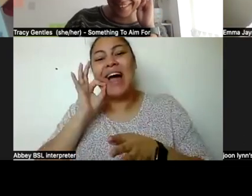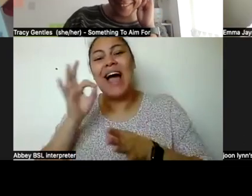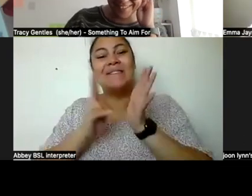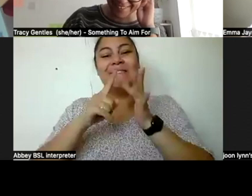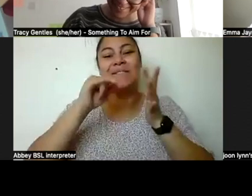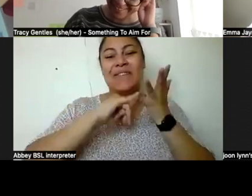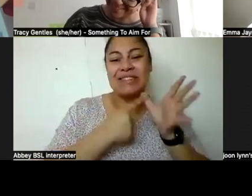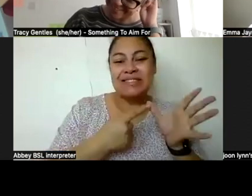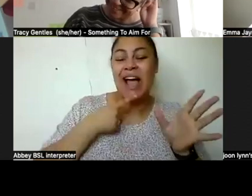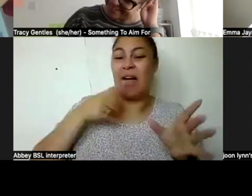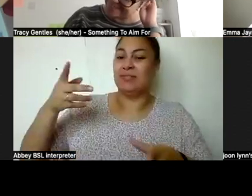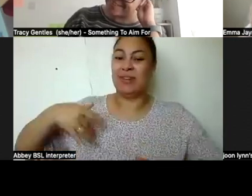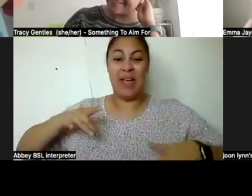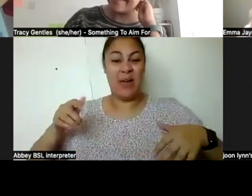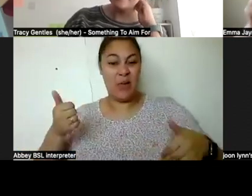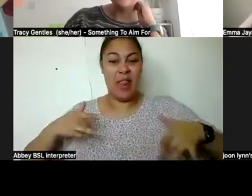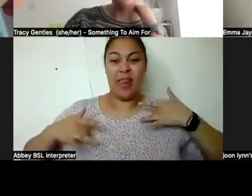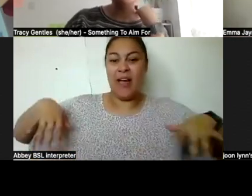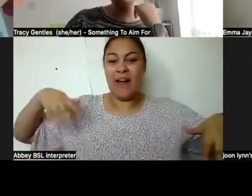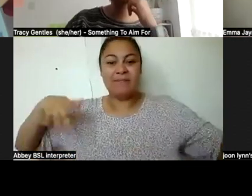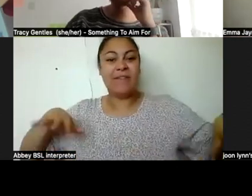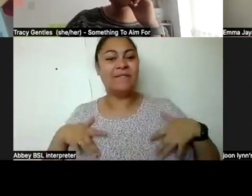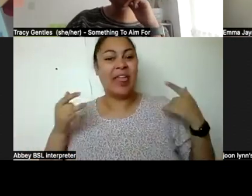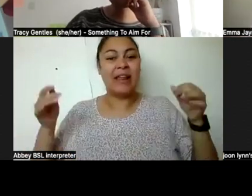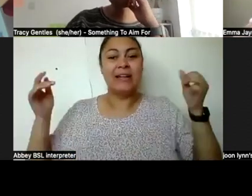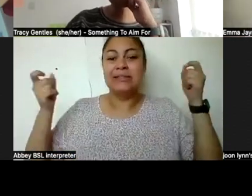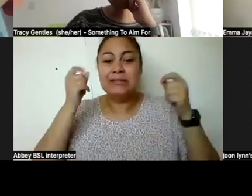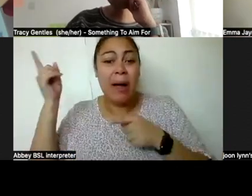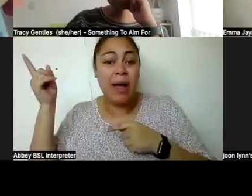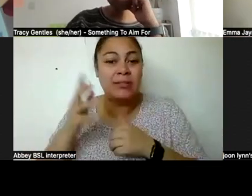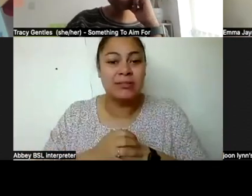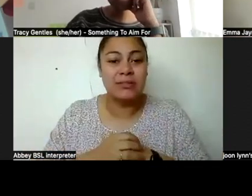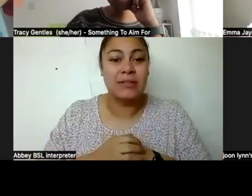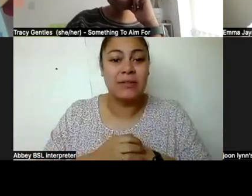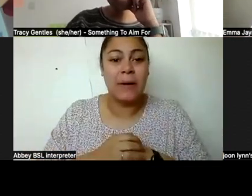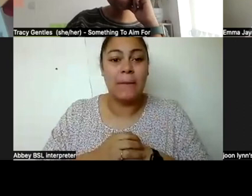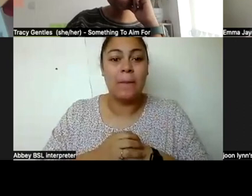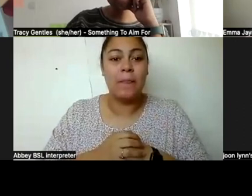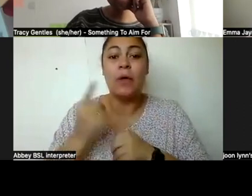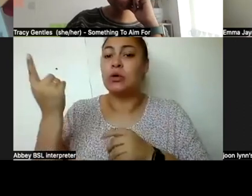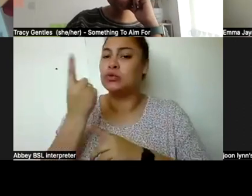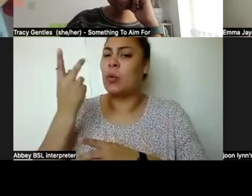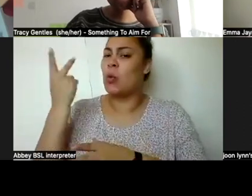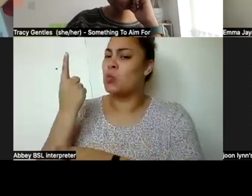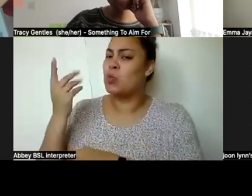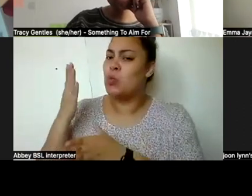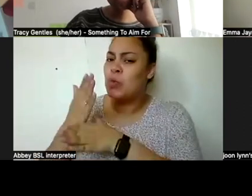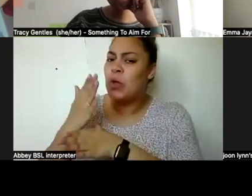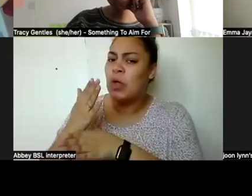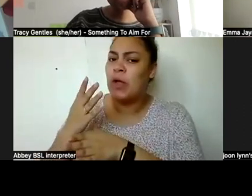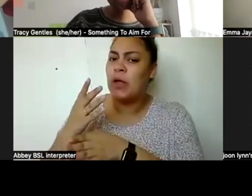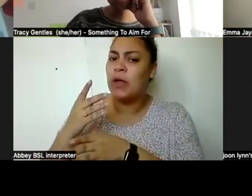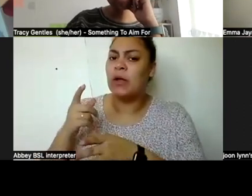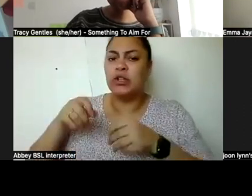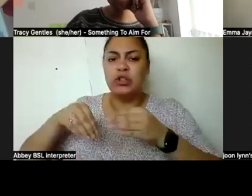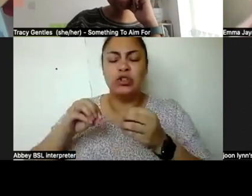being inspired. And on a smaller scale today, which we can, as someone whose work is about creating